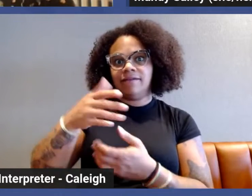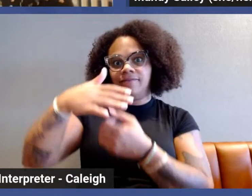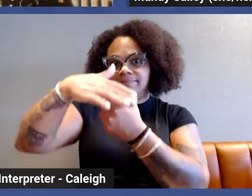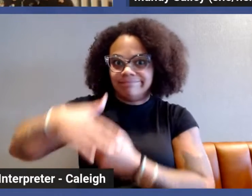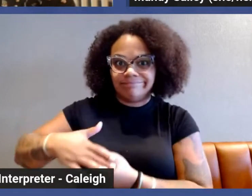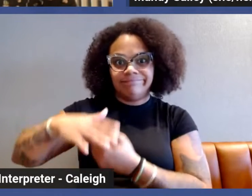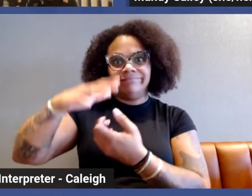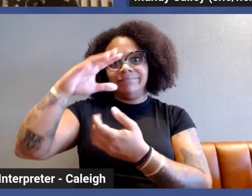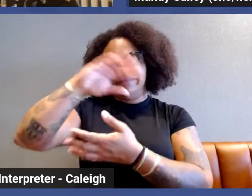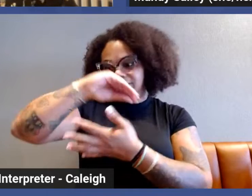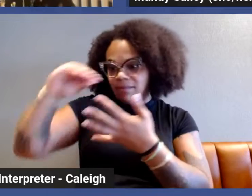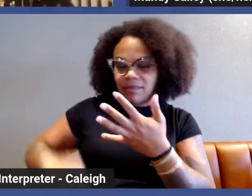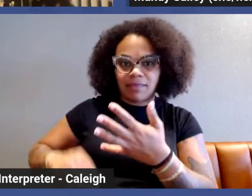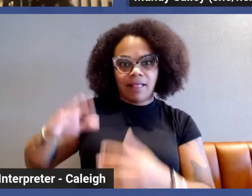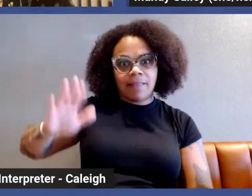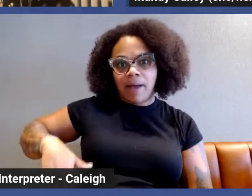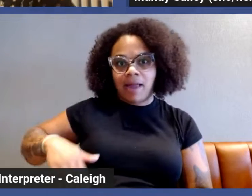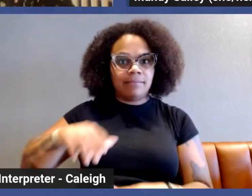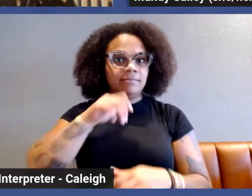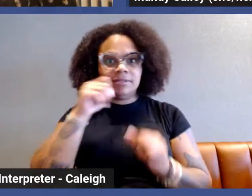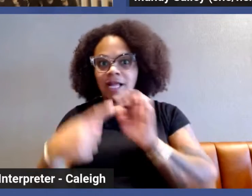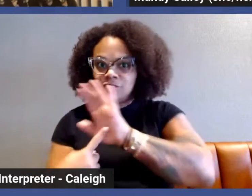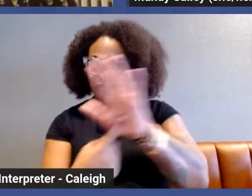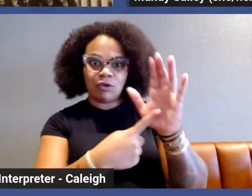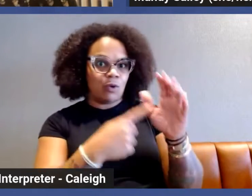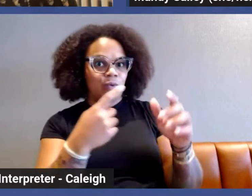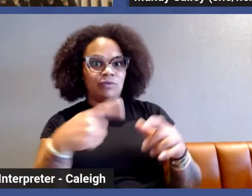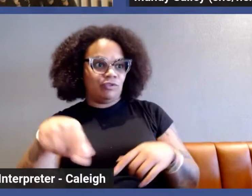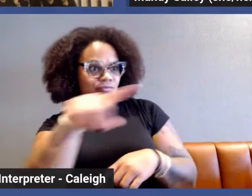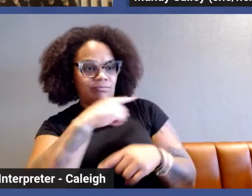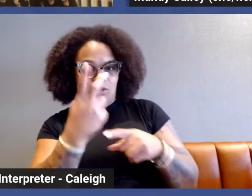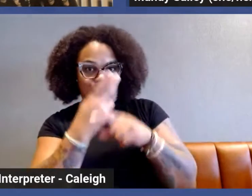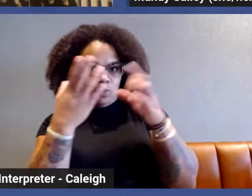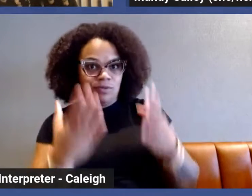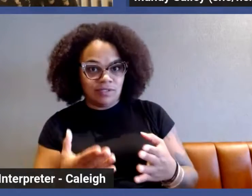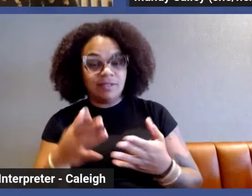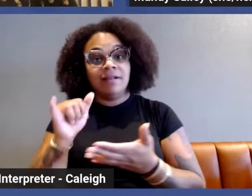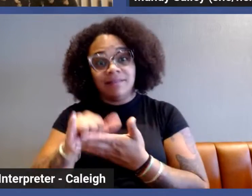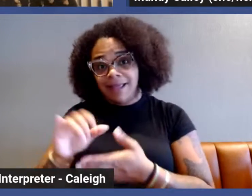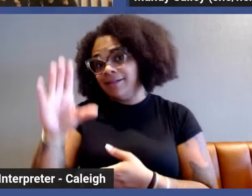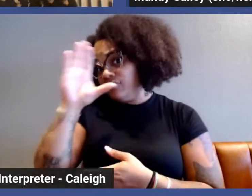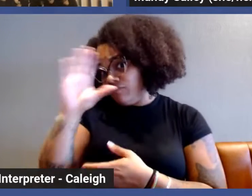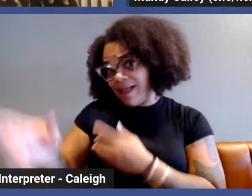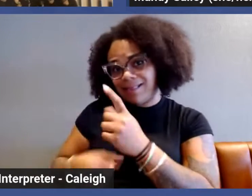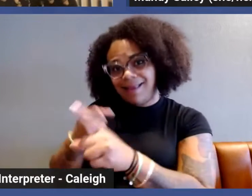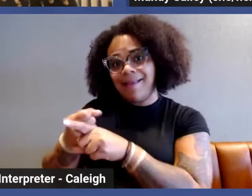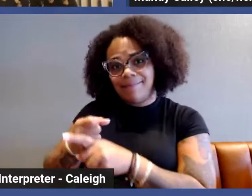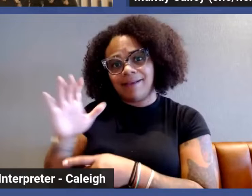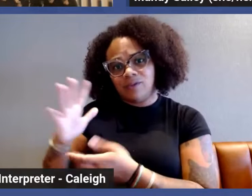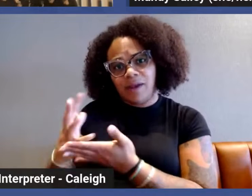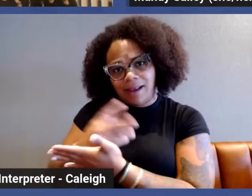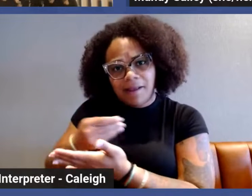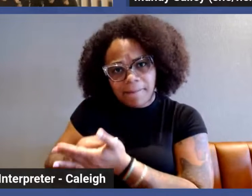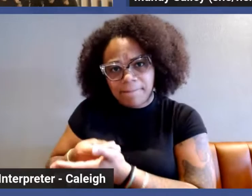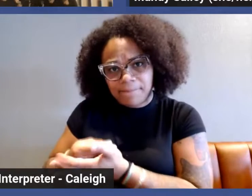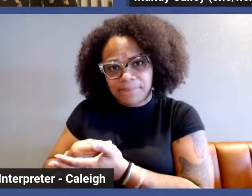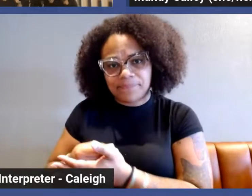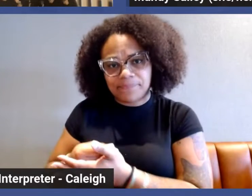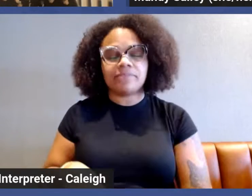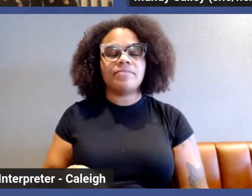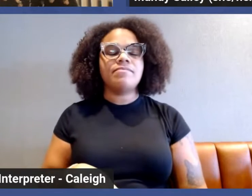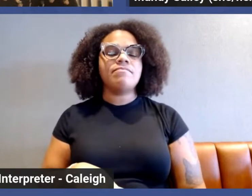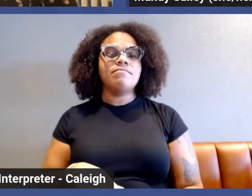being shown to users, then it has a direct impact on your income. Um, and in a